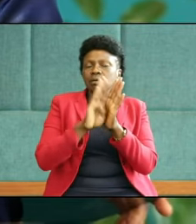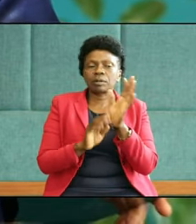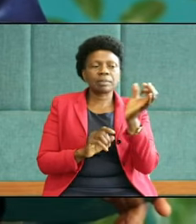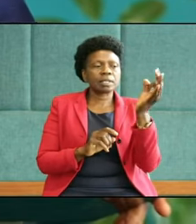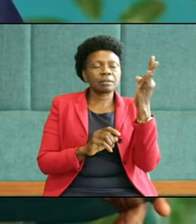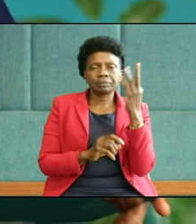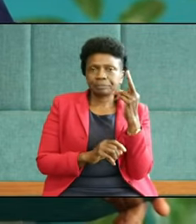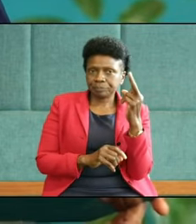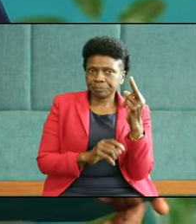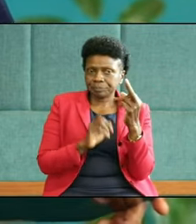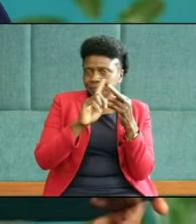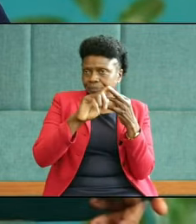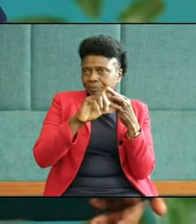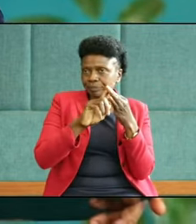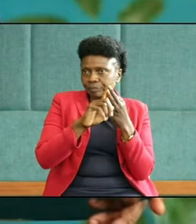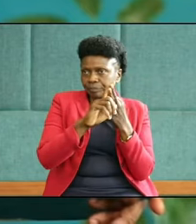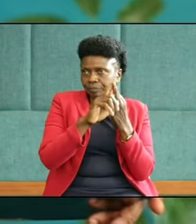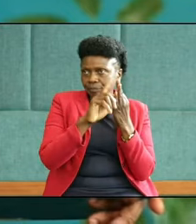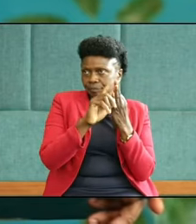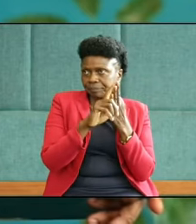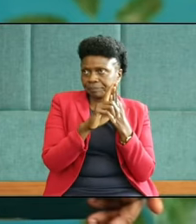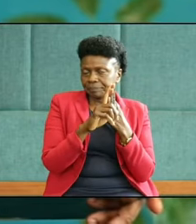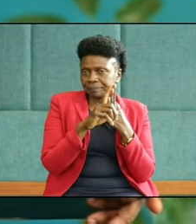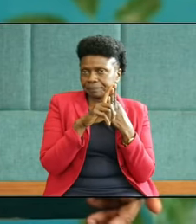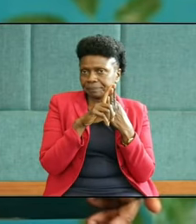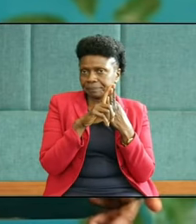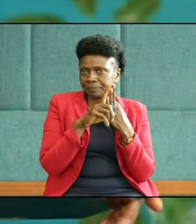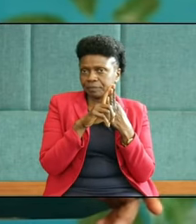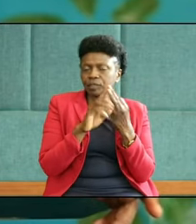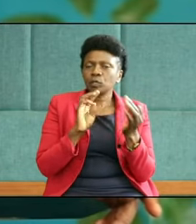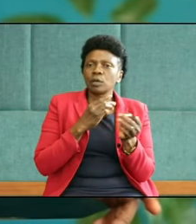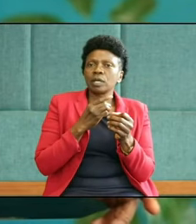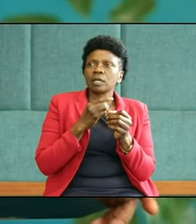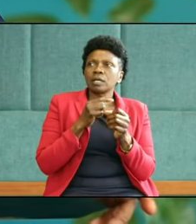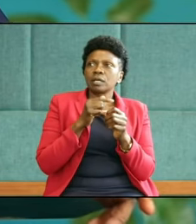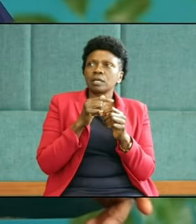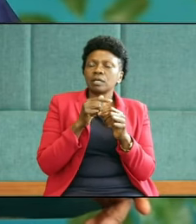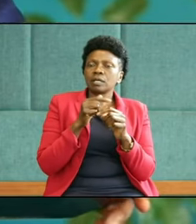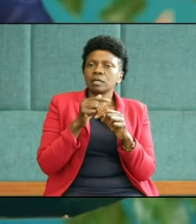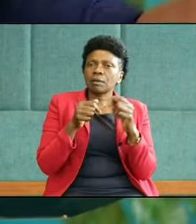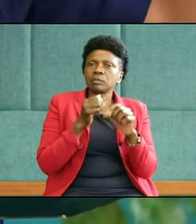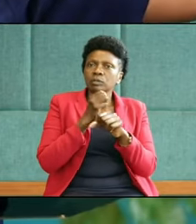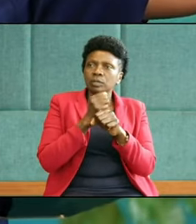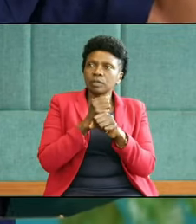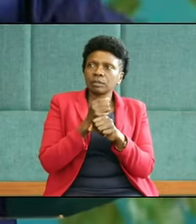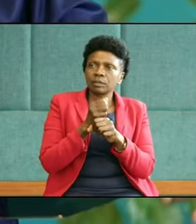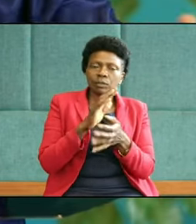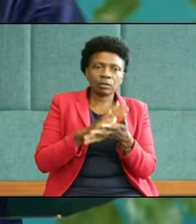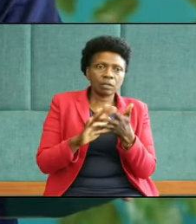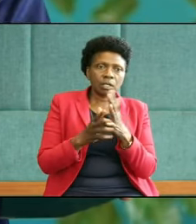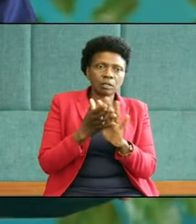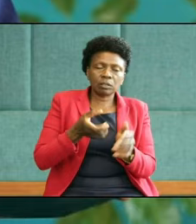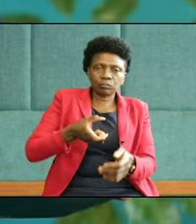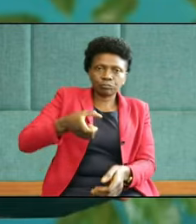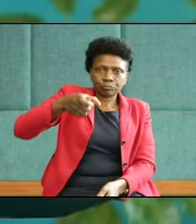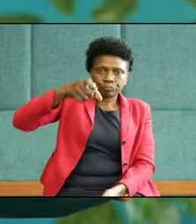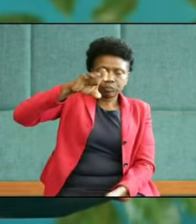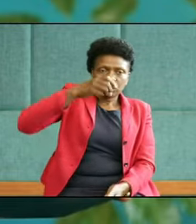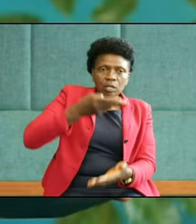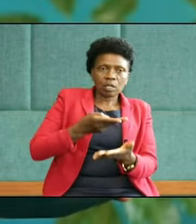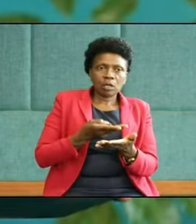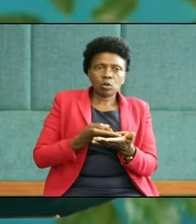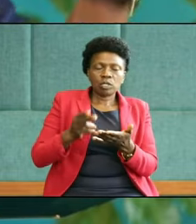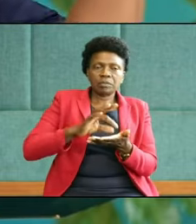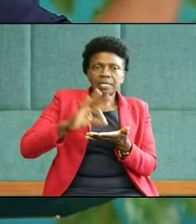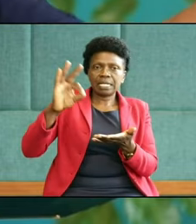three, point number three, we cannot do this work without the outpouring of the Holy